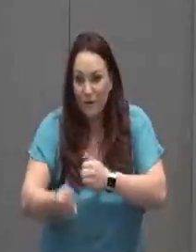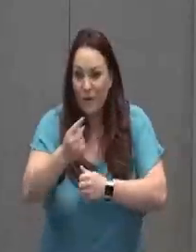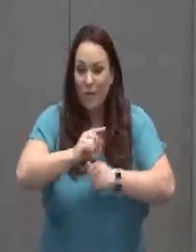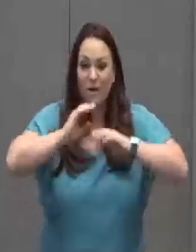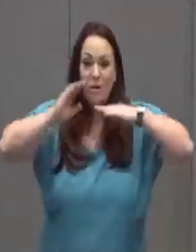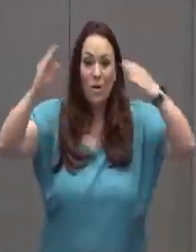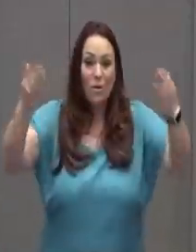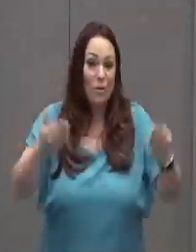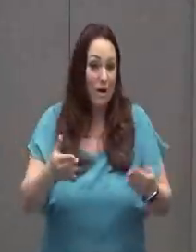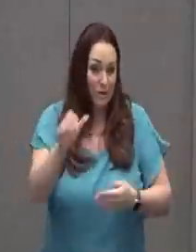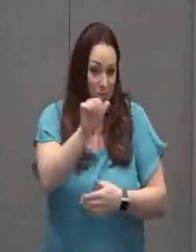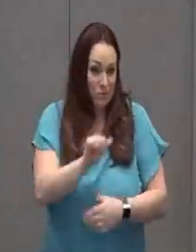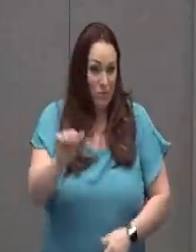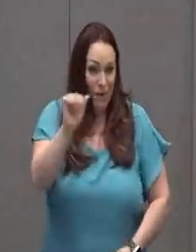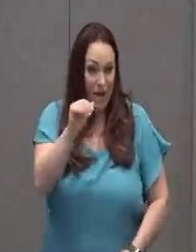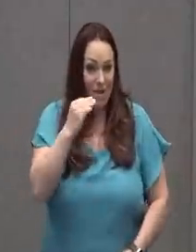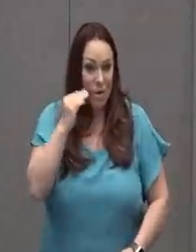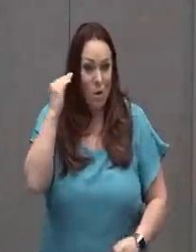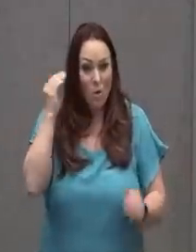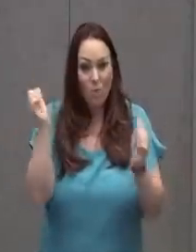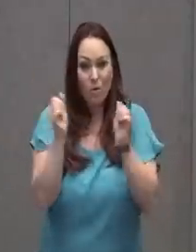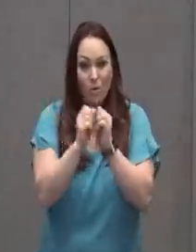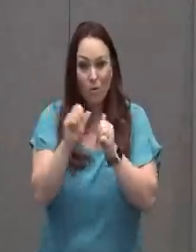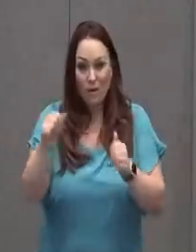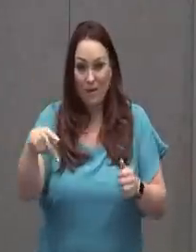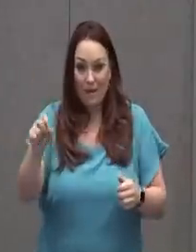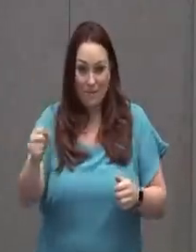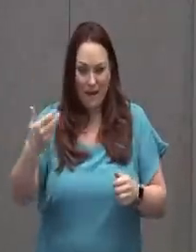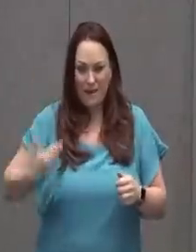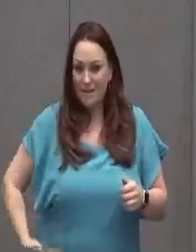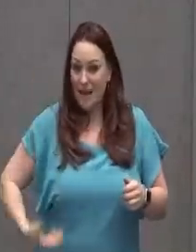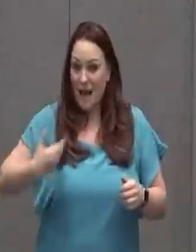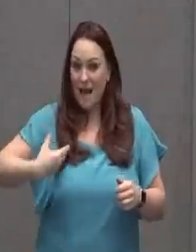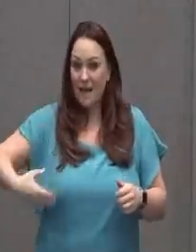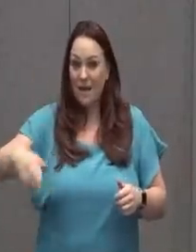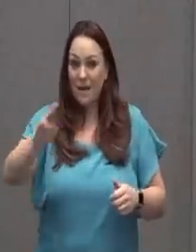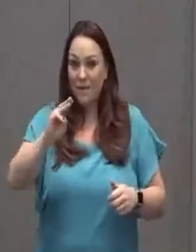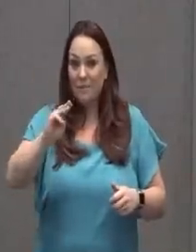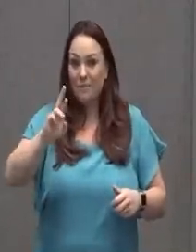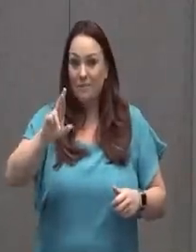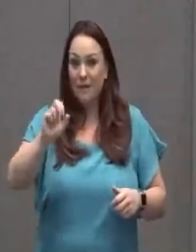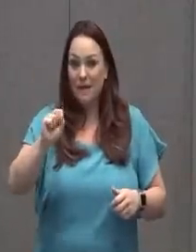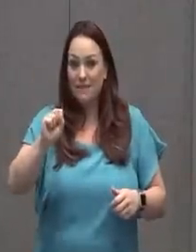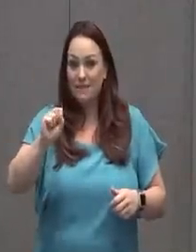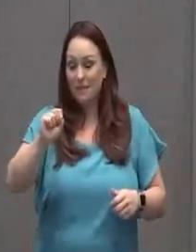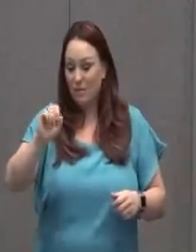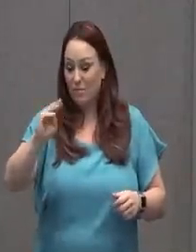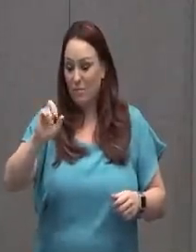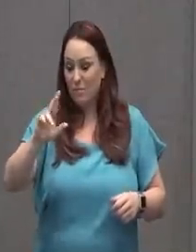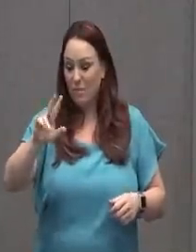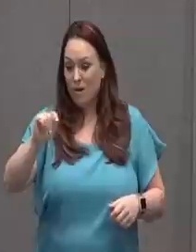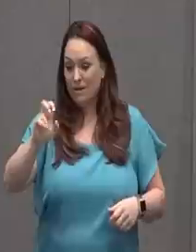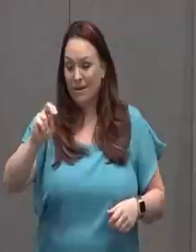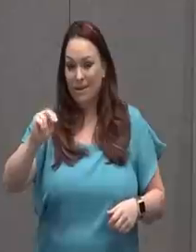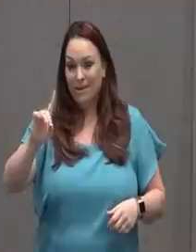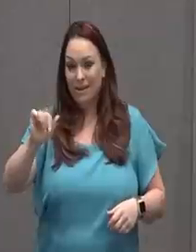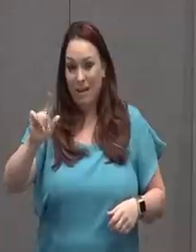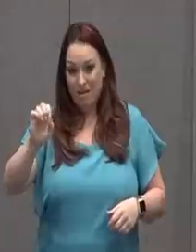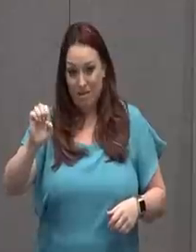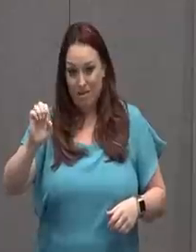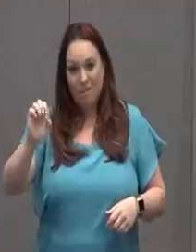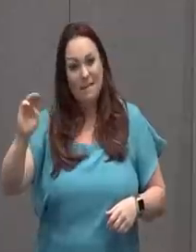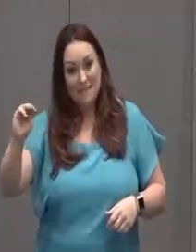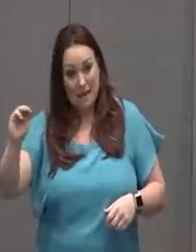To At Home with APS. My name is Miss Martindale, and this is my dear friend, Miss